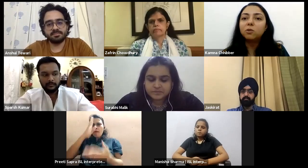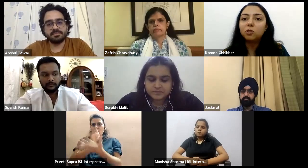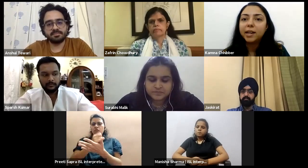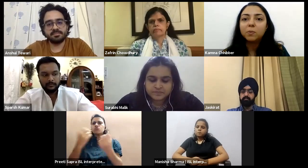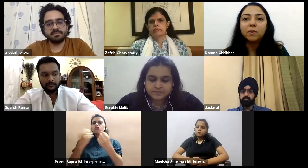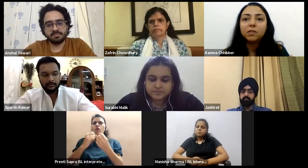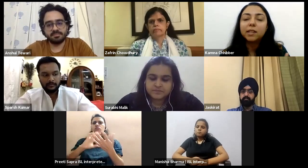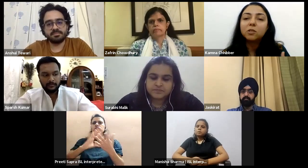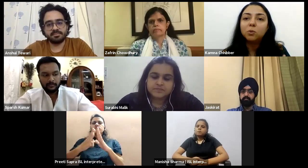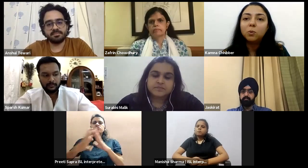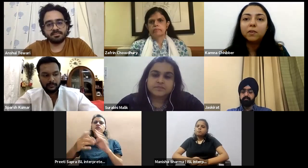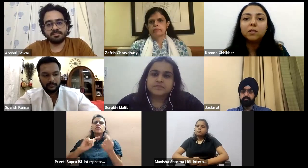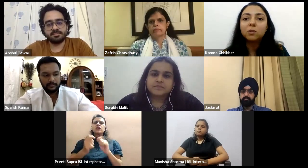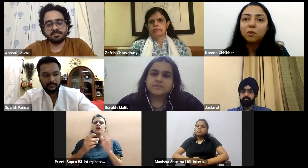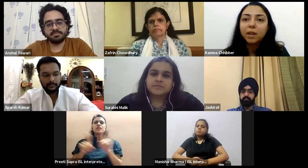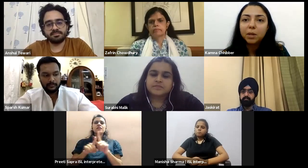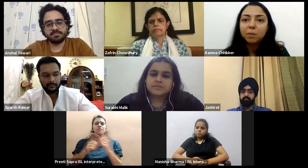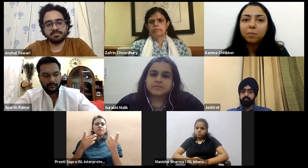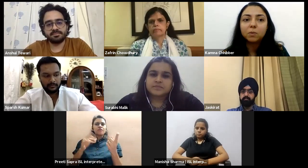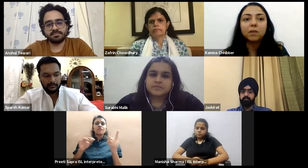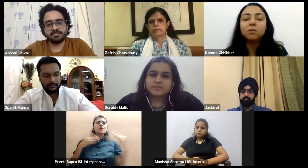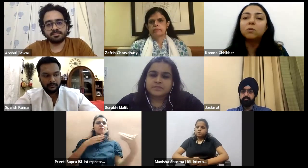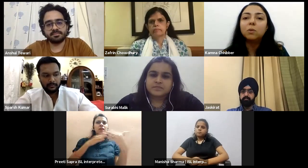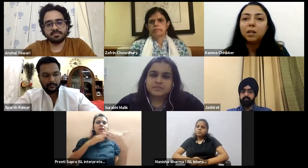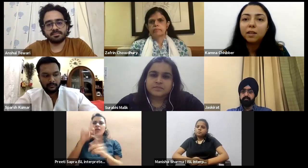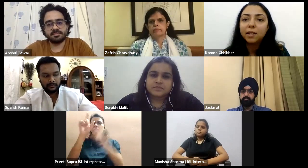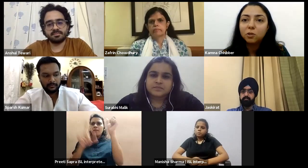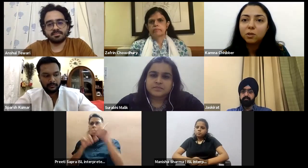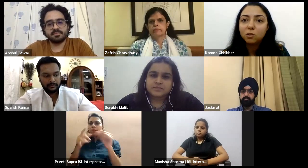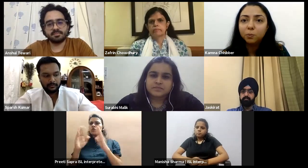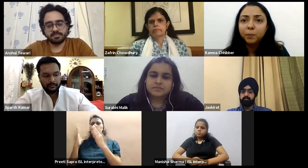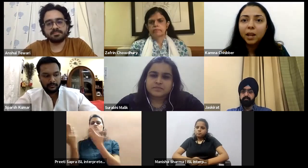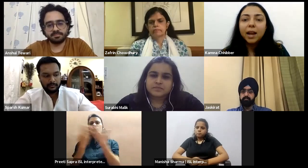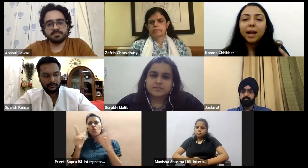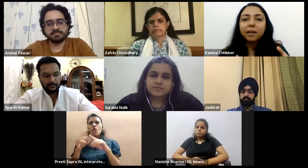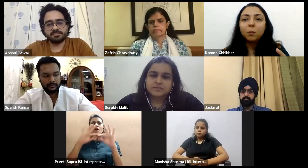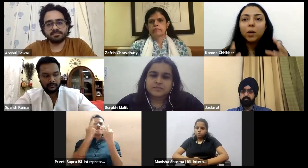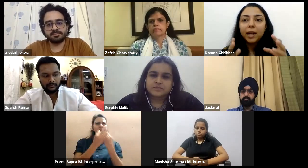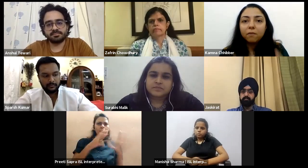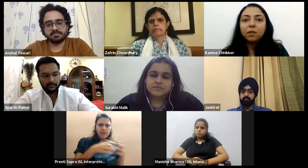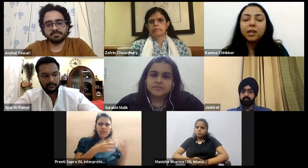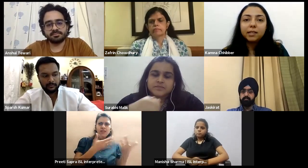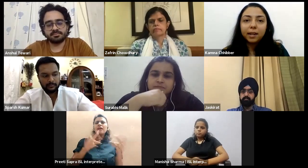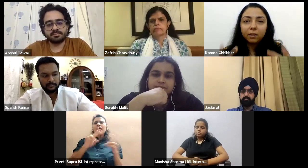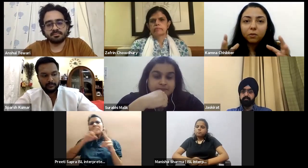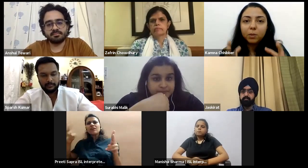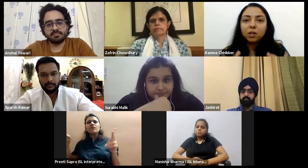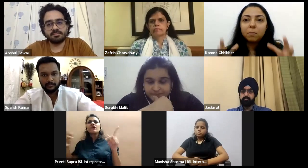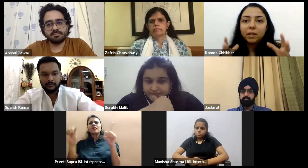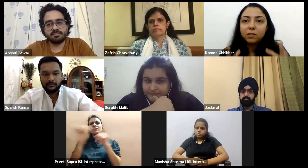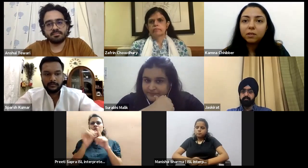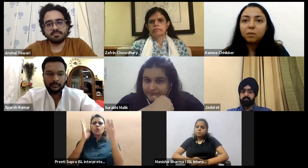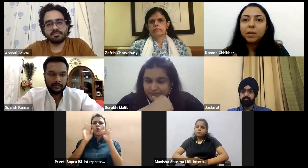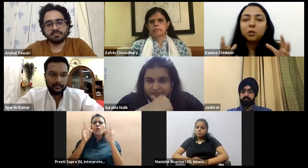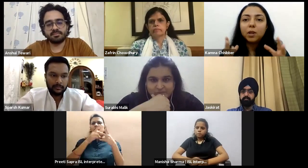you're getting socialized, whether it's at school, whether it's through your family members, whether it's through the media that you consume. And whatever is that information and